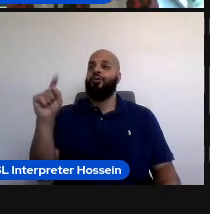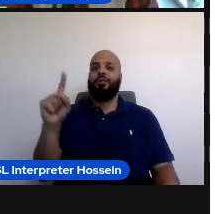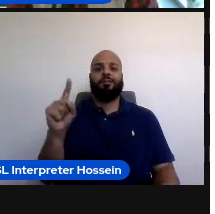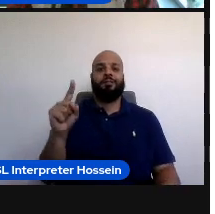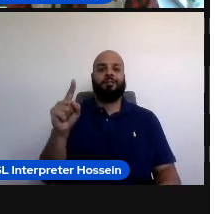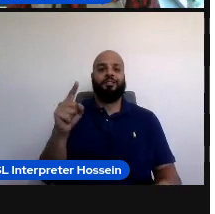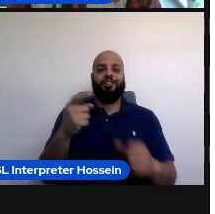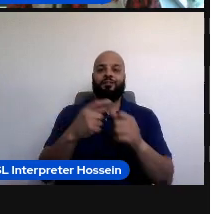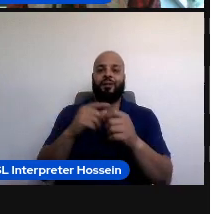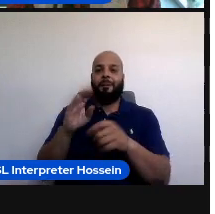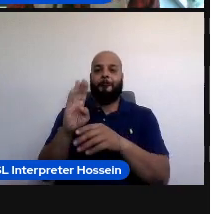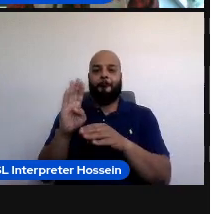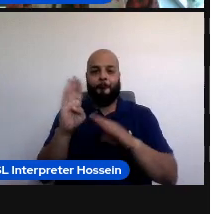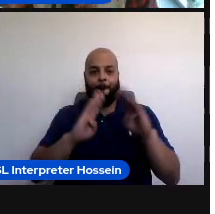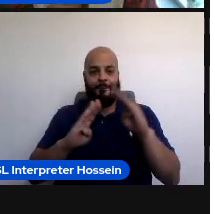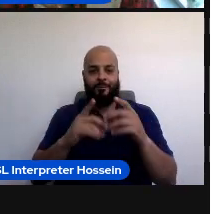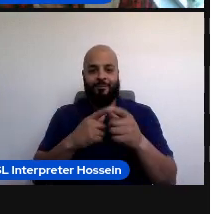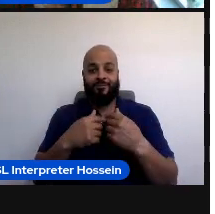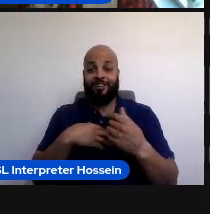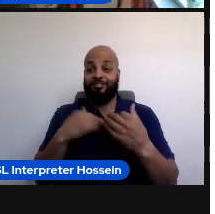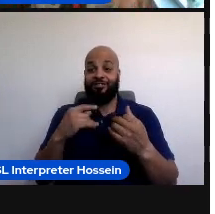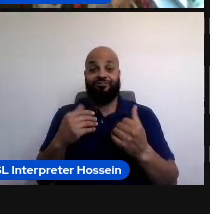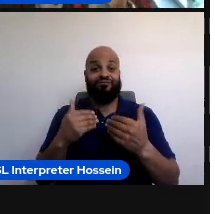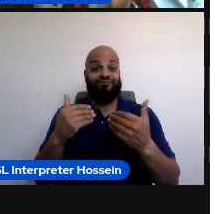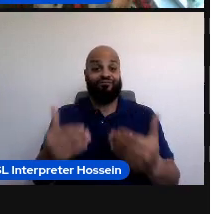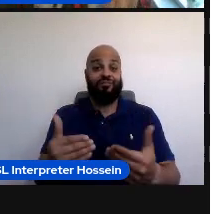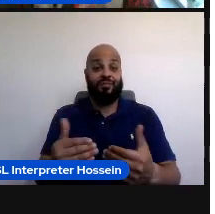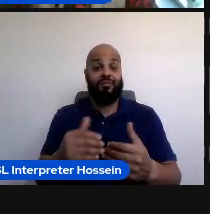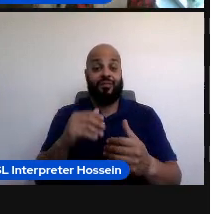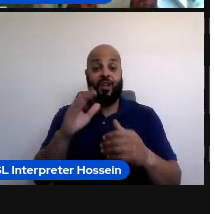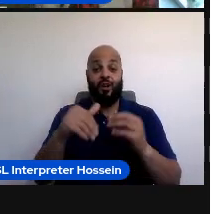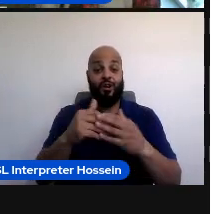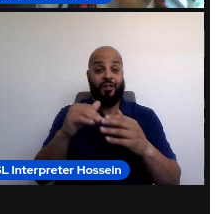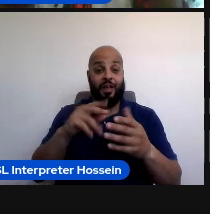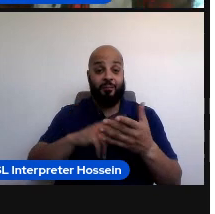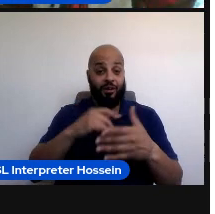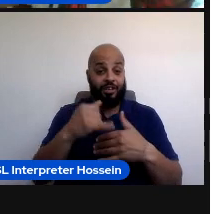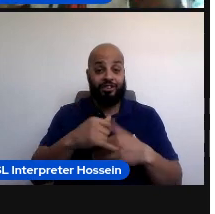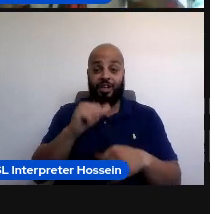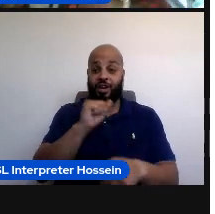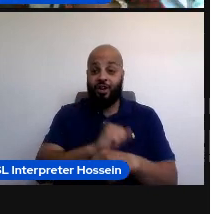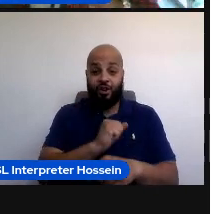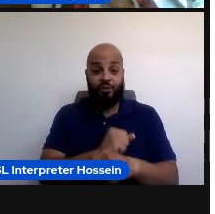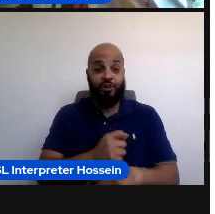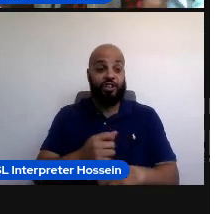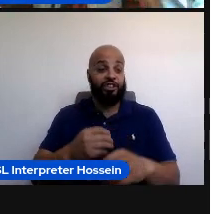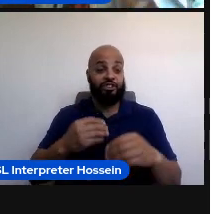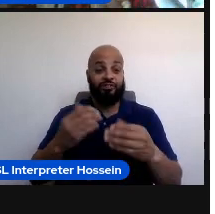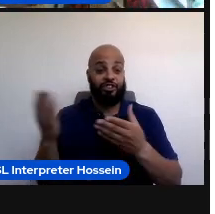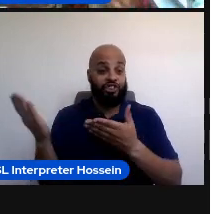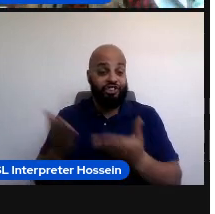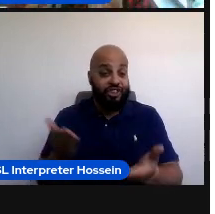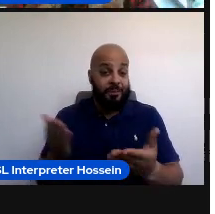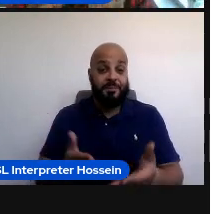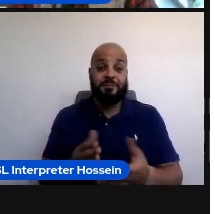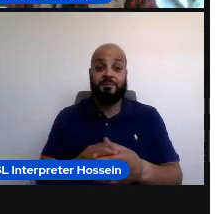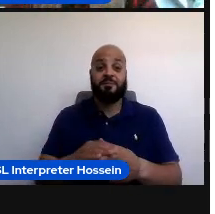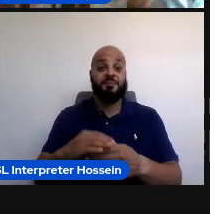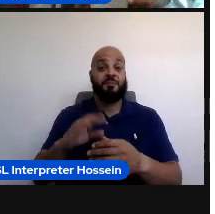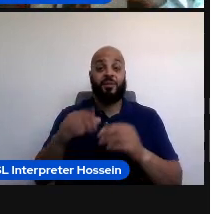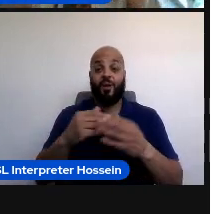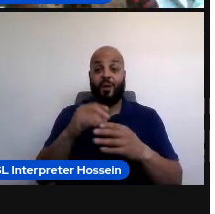myself into that space. At this point, that whole project, that whole workflow, the shipping and all these different things that we had like mapped